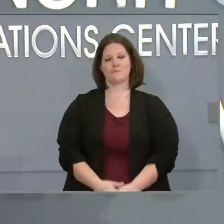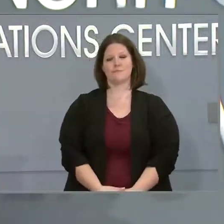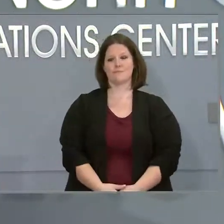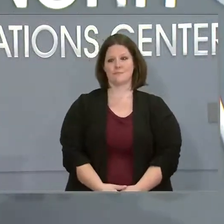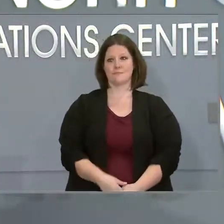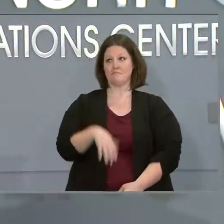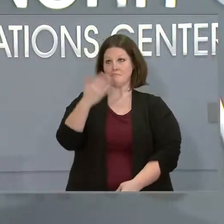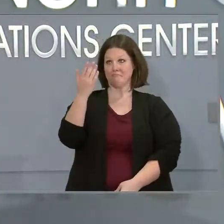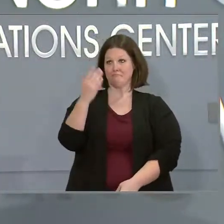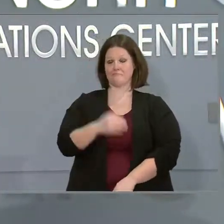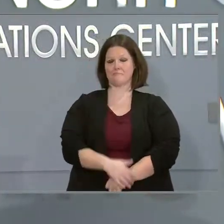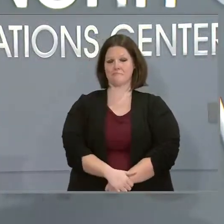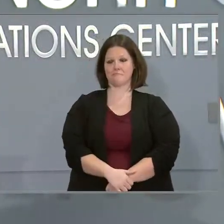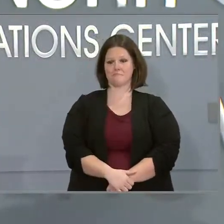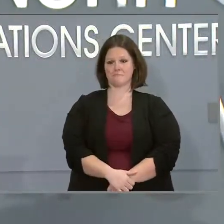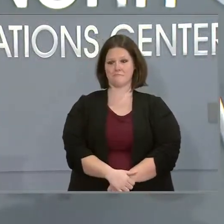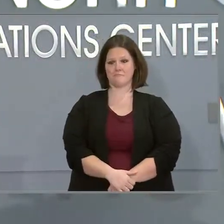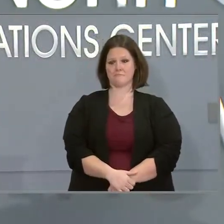Next question.